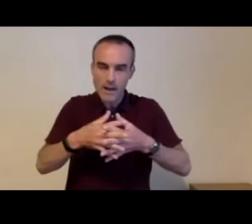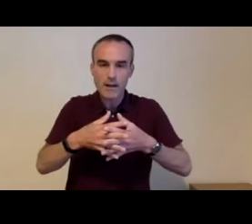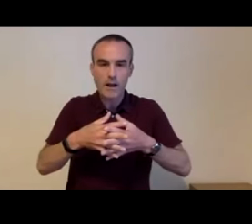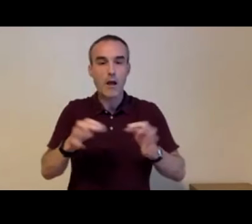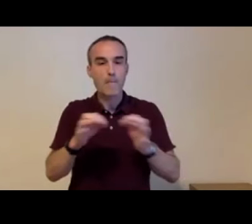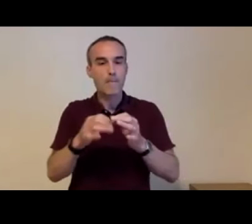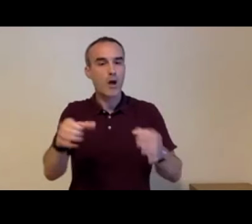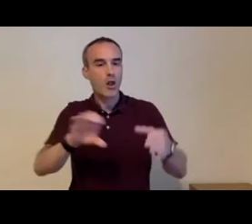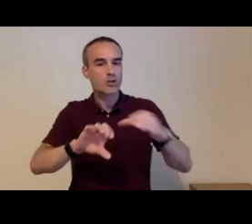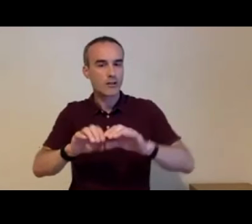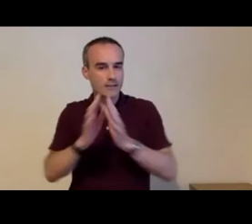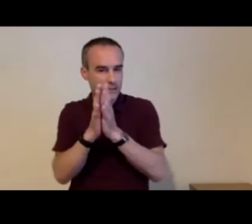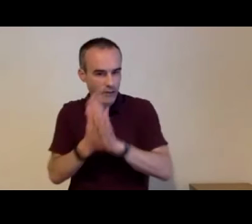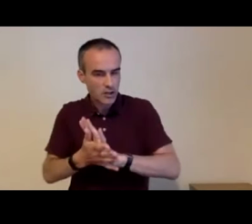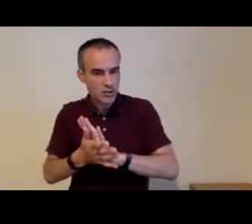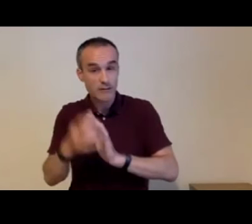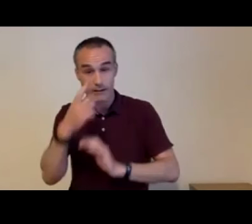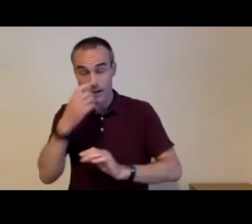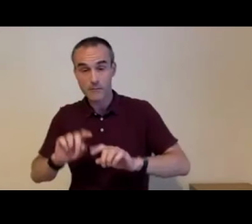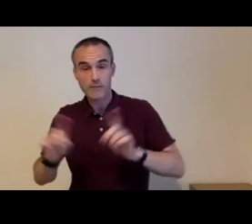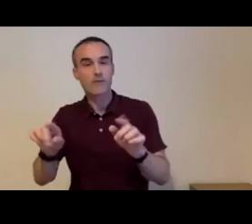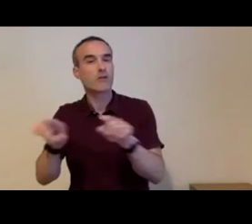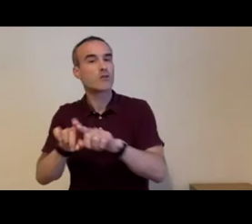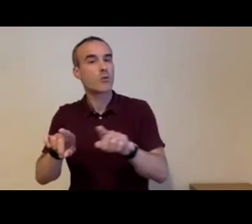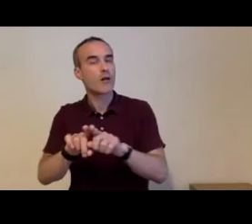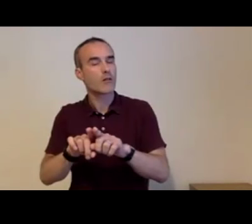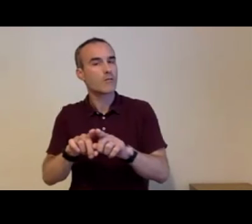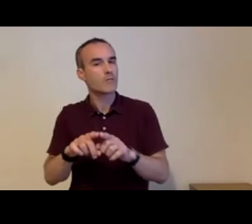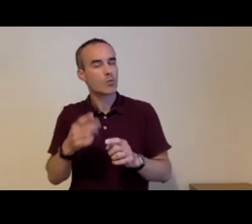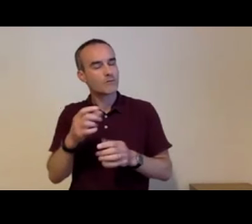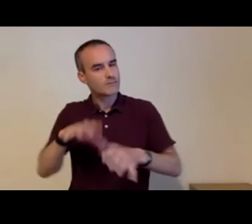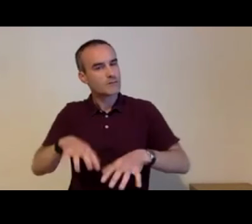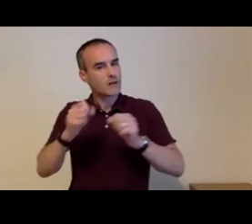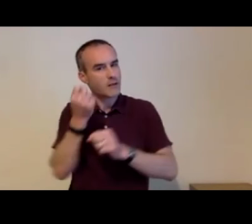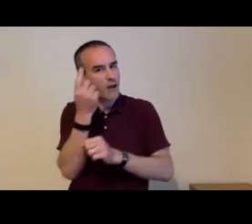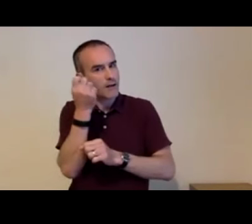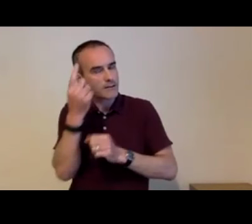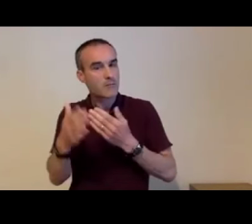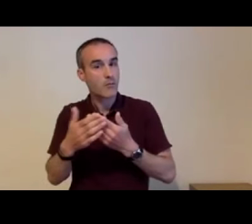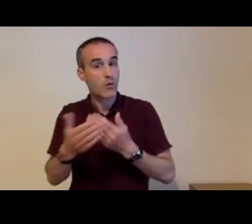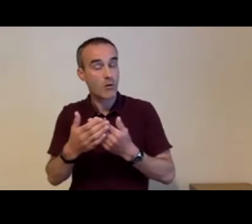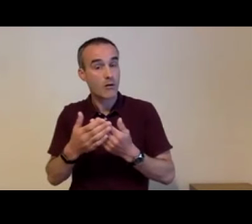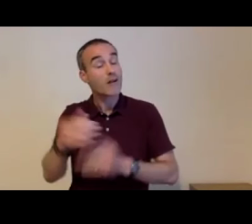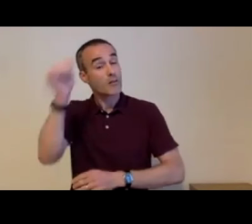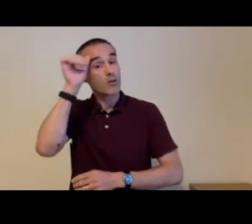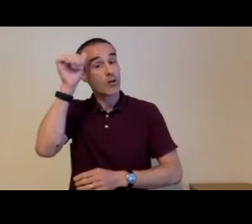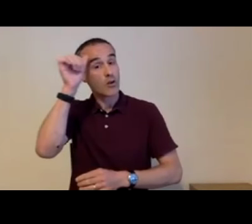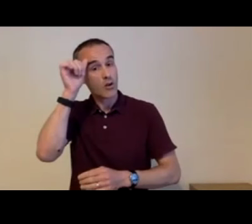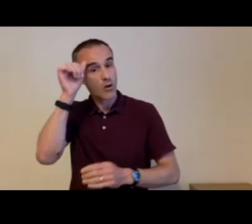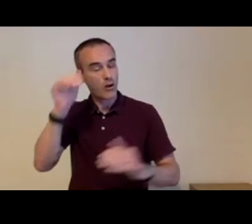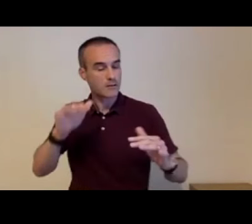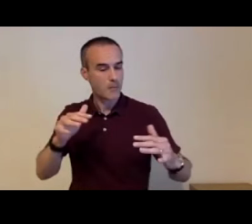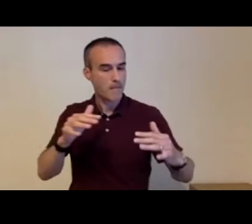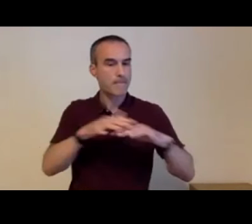and understand. And importantly, we're needing to take that knowledge and fit it against what's called the